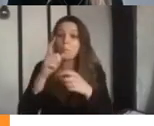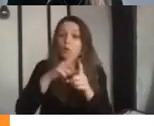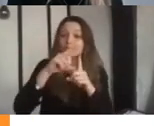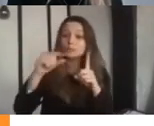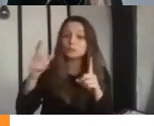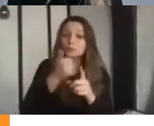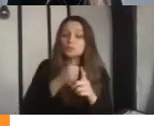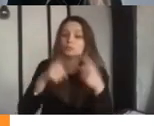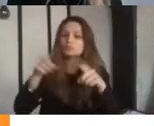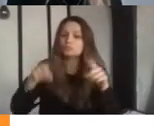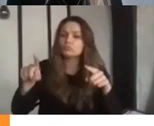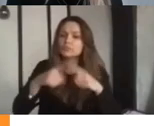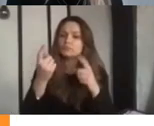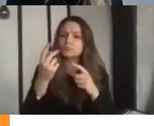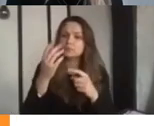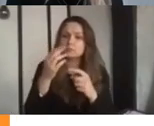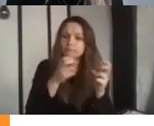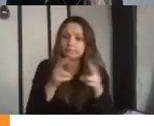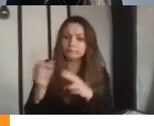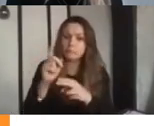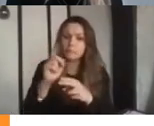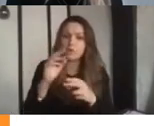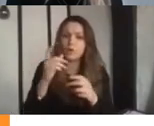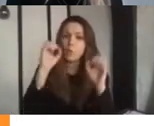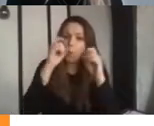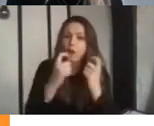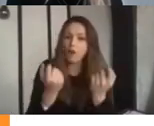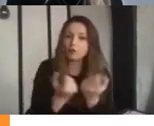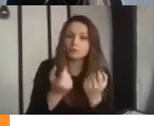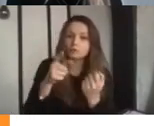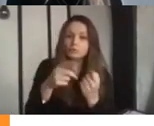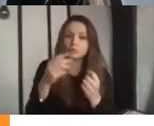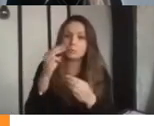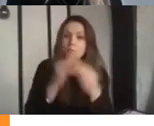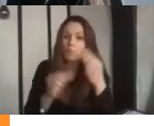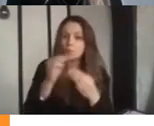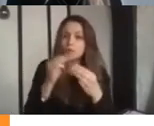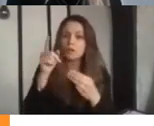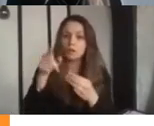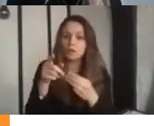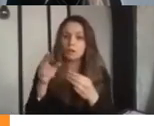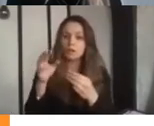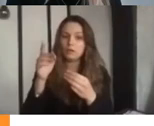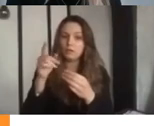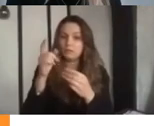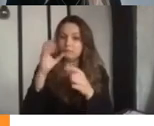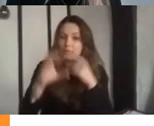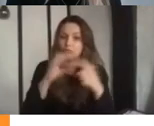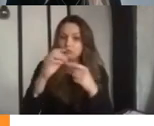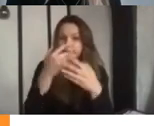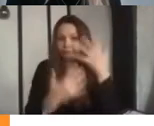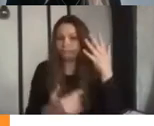Google Classroom, Moodle, and these platforms to support with your learning and